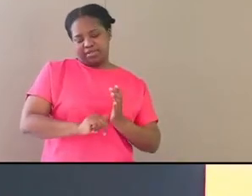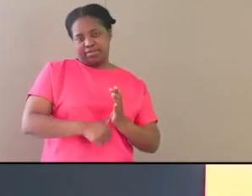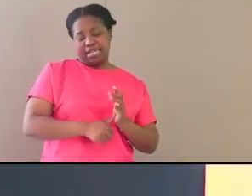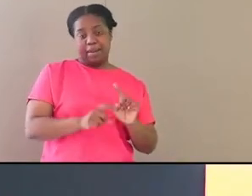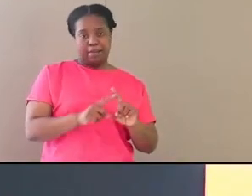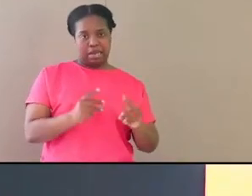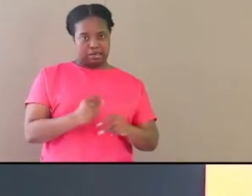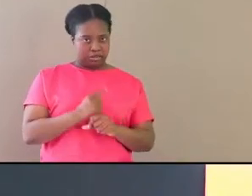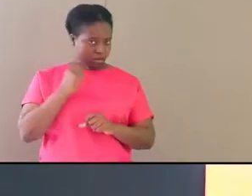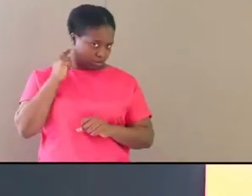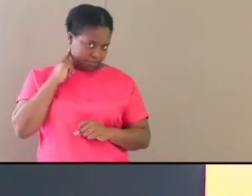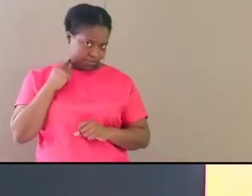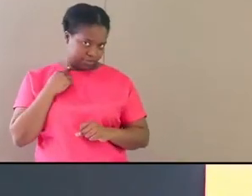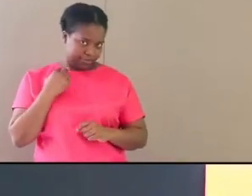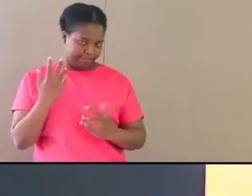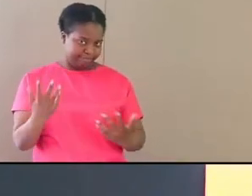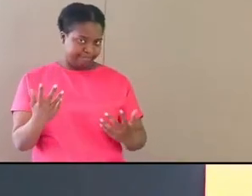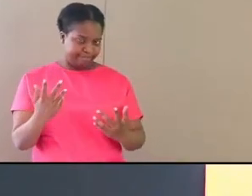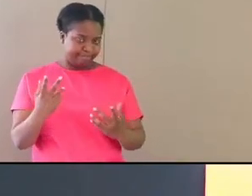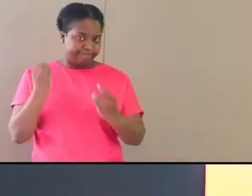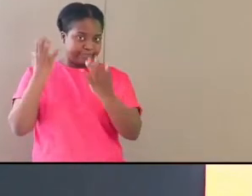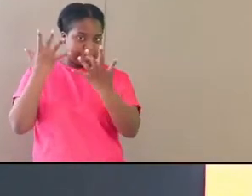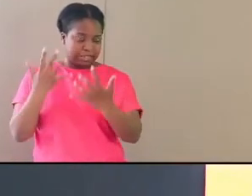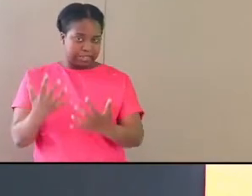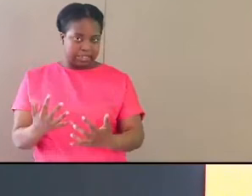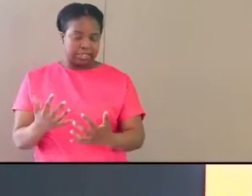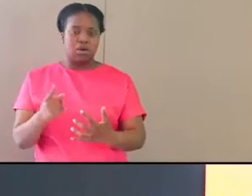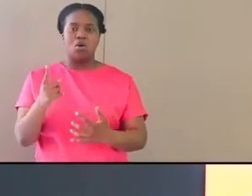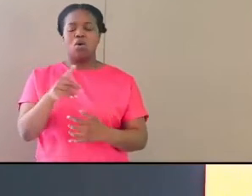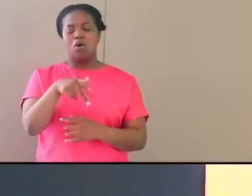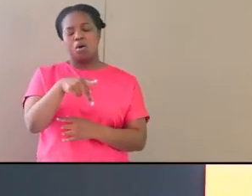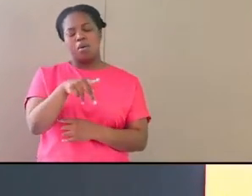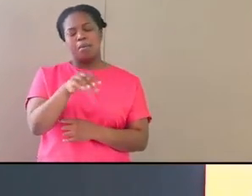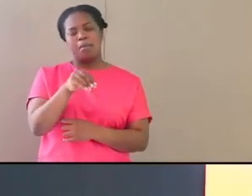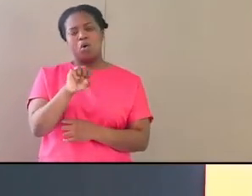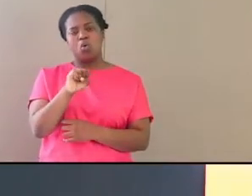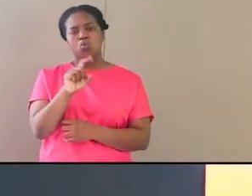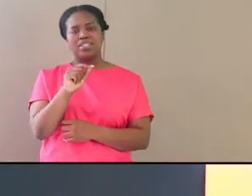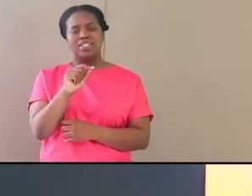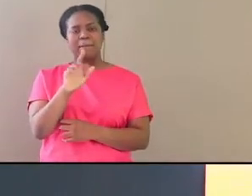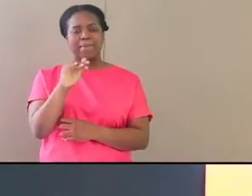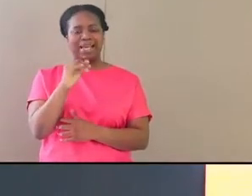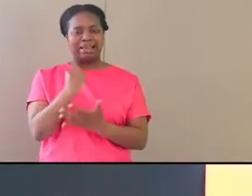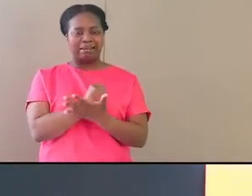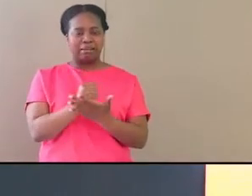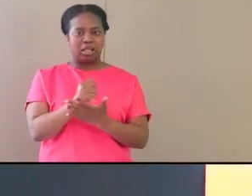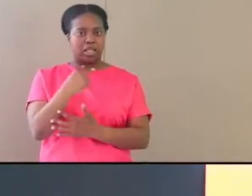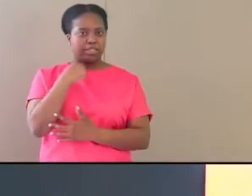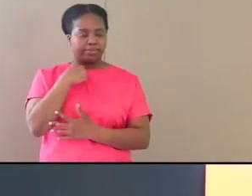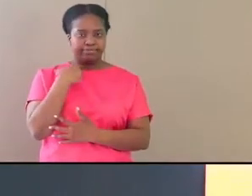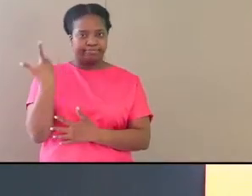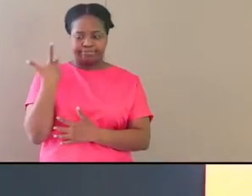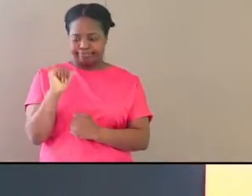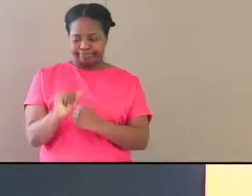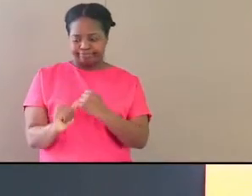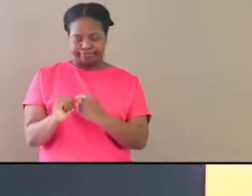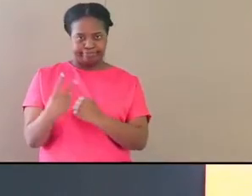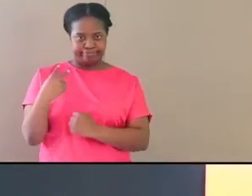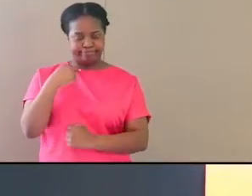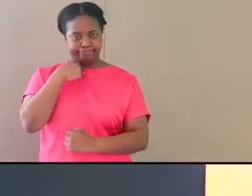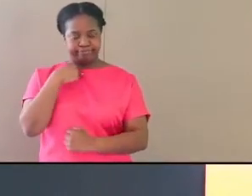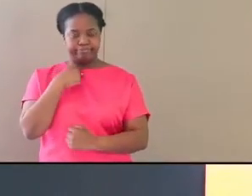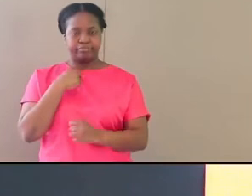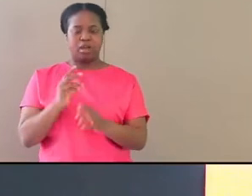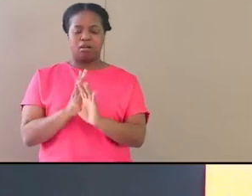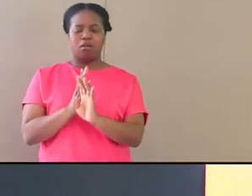disappointed by the challenges that Postbank, who is our distributor, actually had in the current few months.